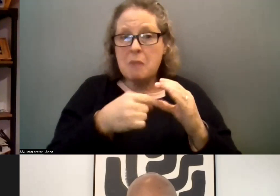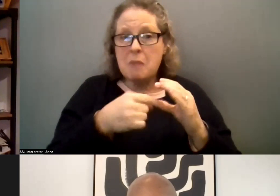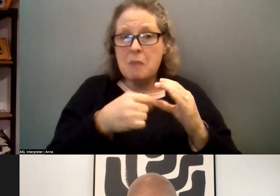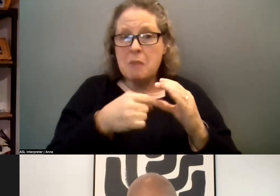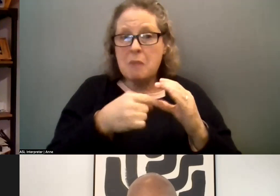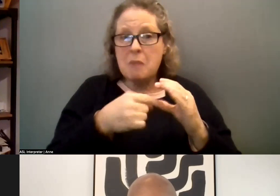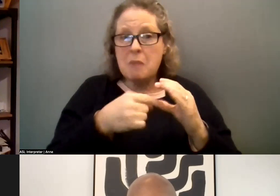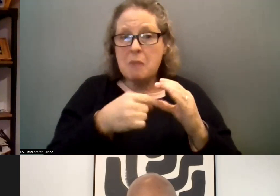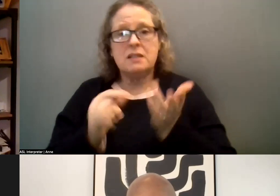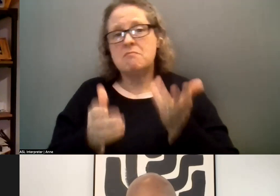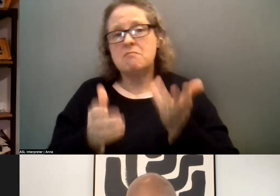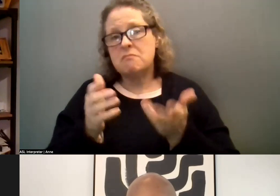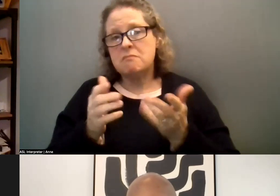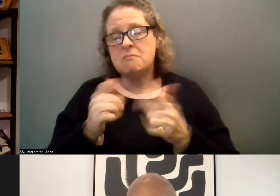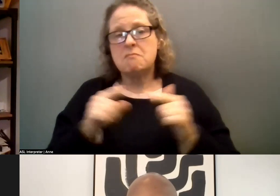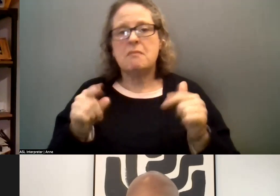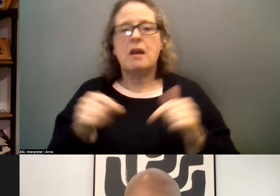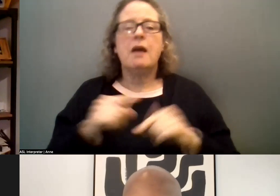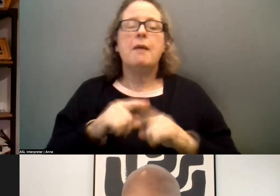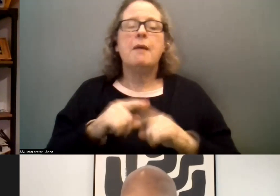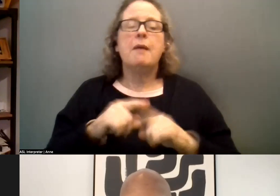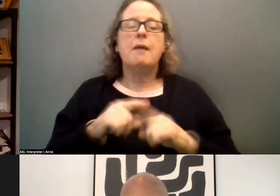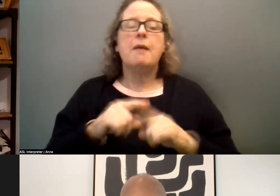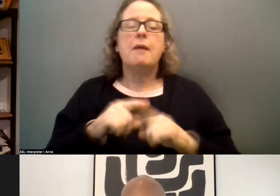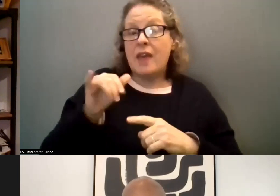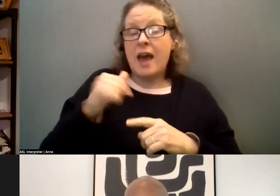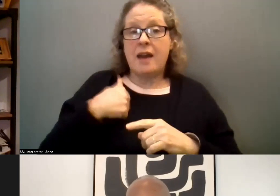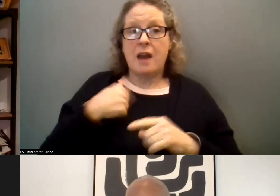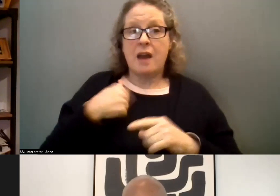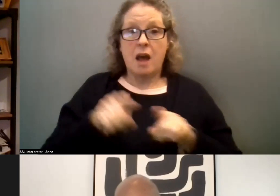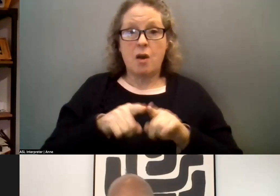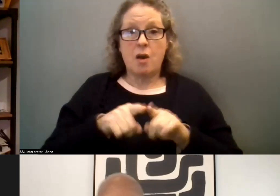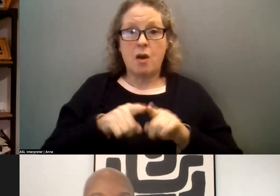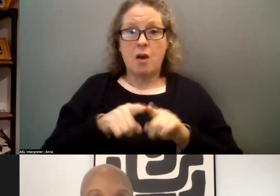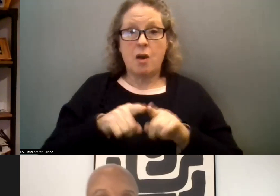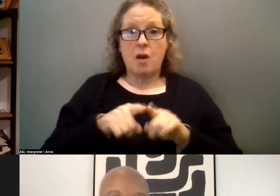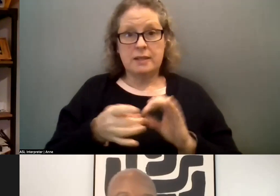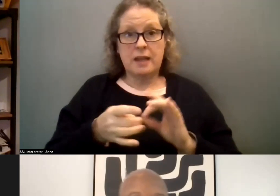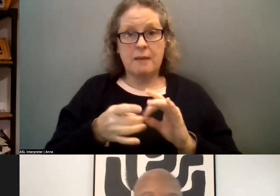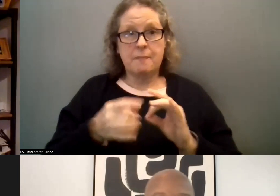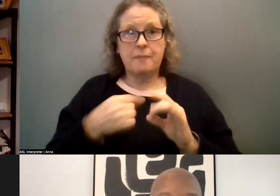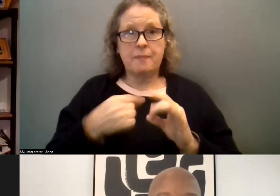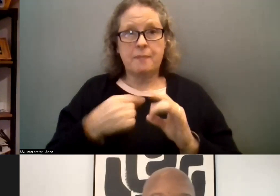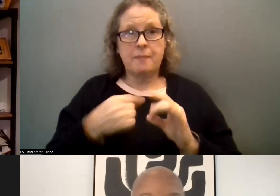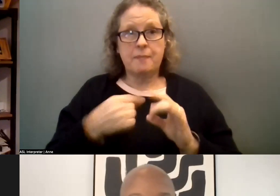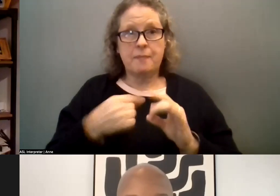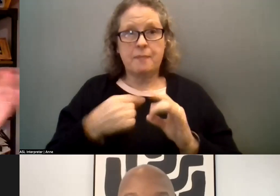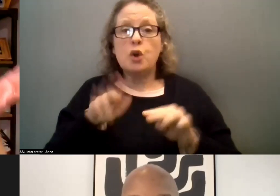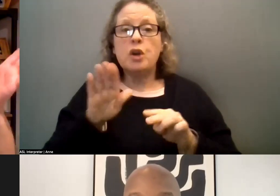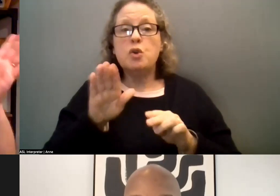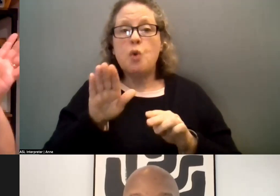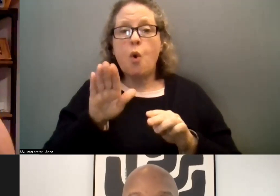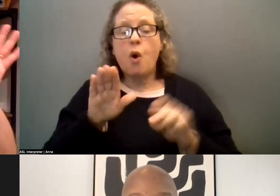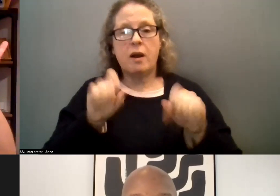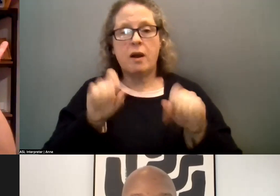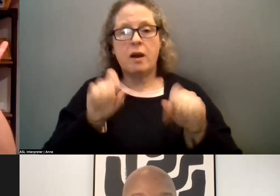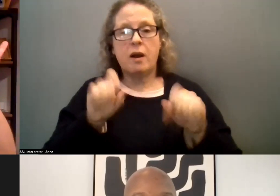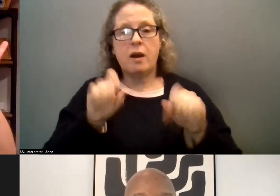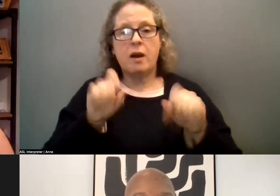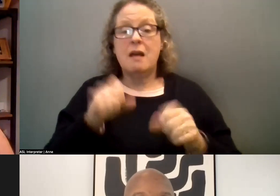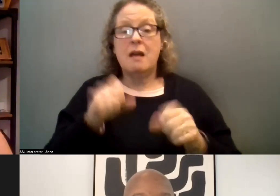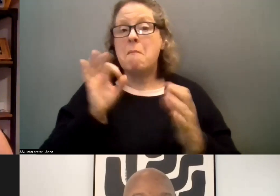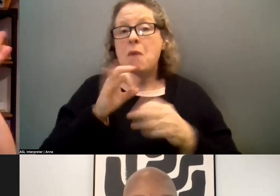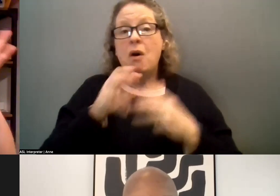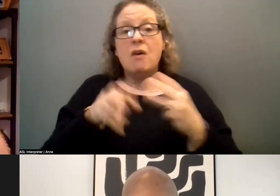be. So because of that, I also would say look at your own capacity. I think in an ideal world, if everyone